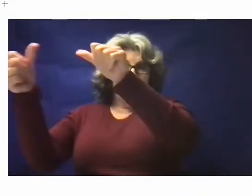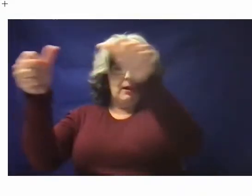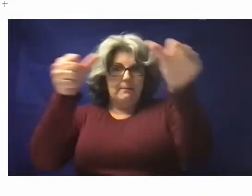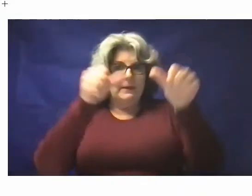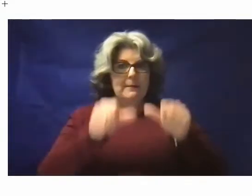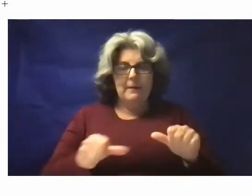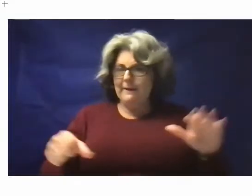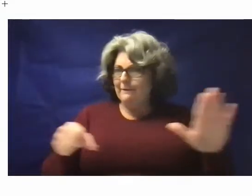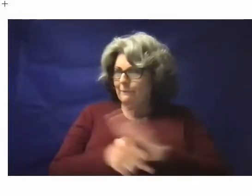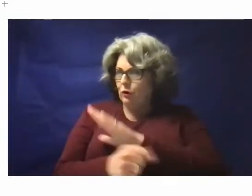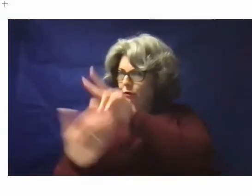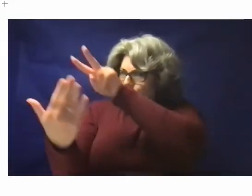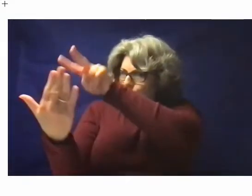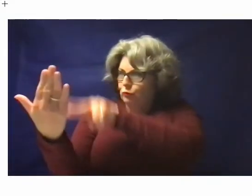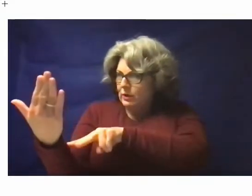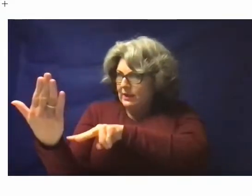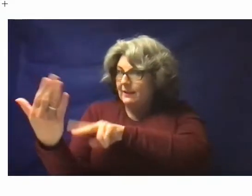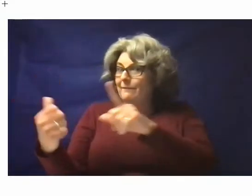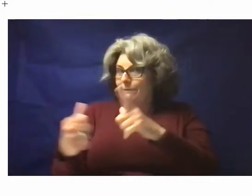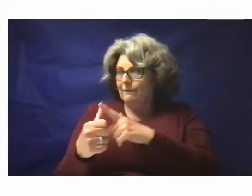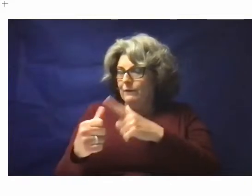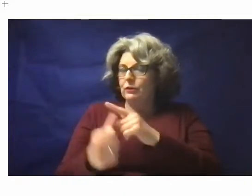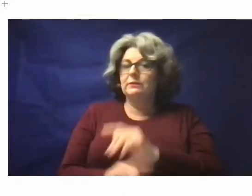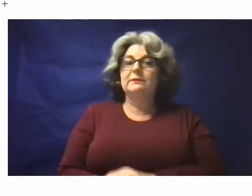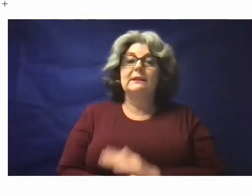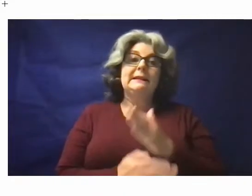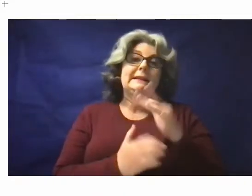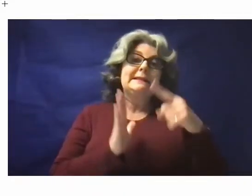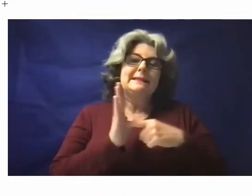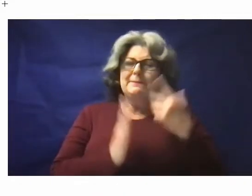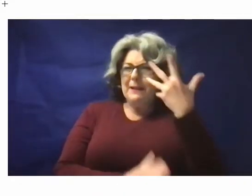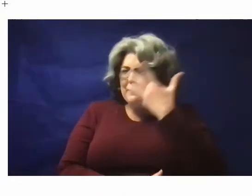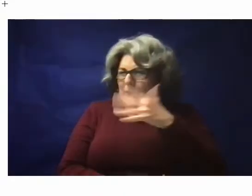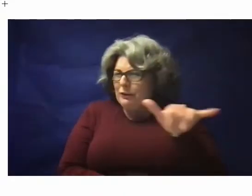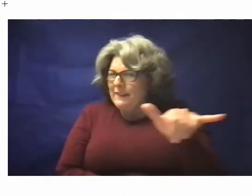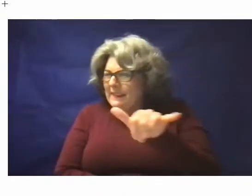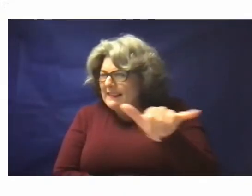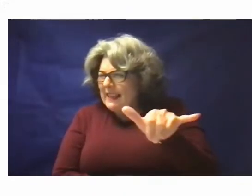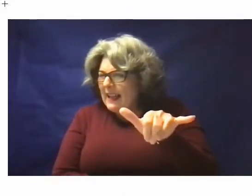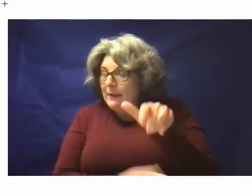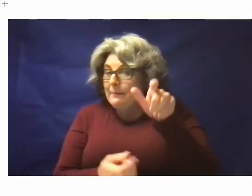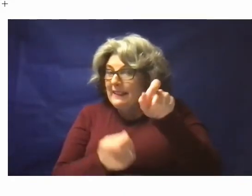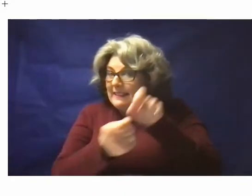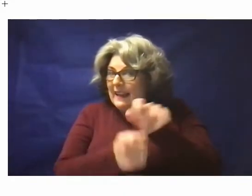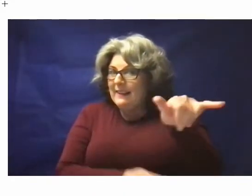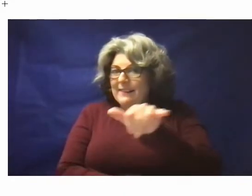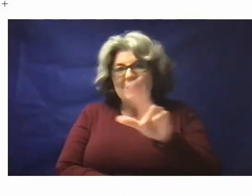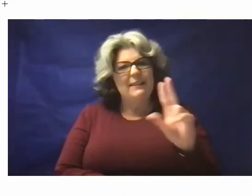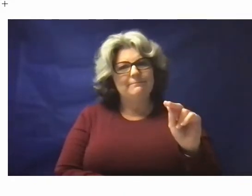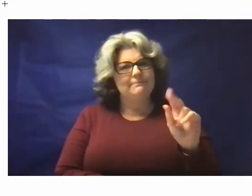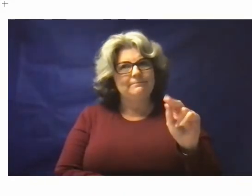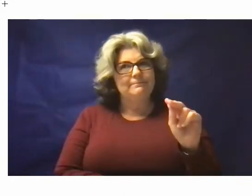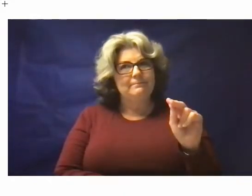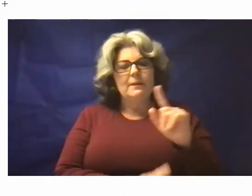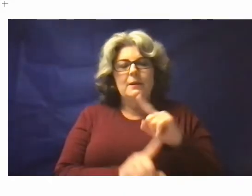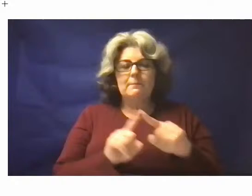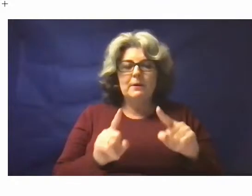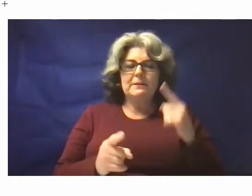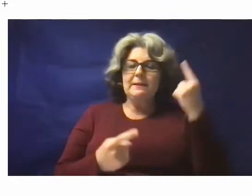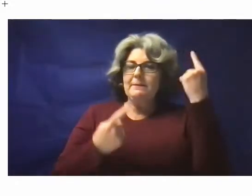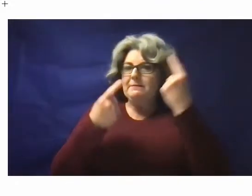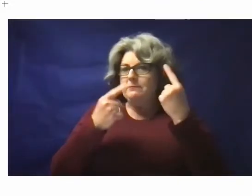fully reading the question. Some questions look similar, but they're not exactly the same. But at least you have something to build